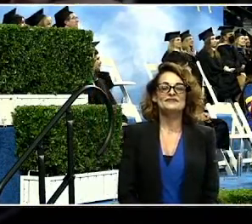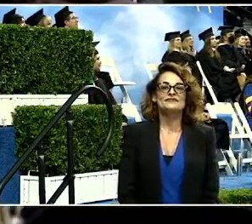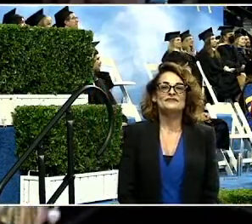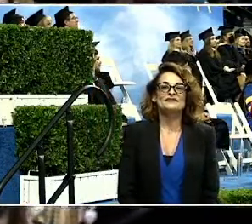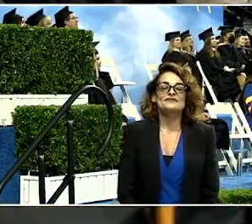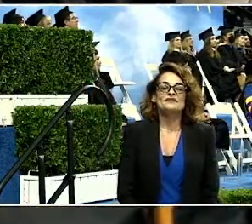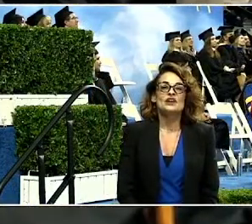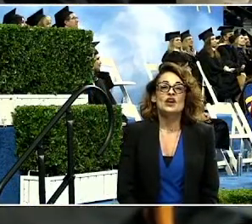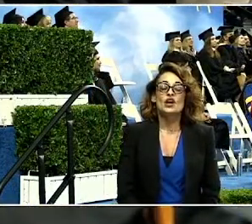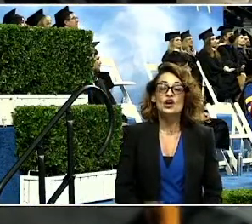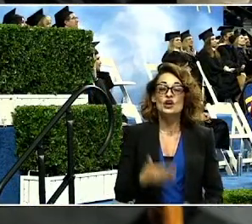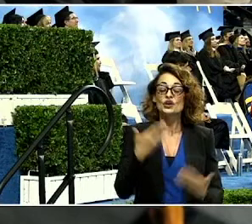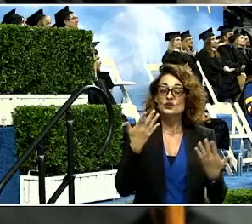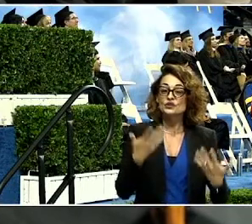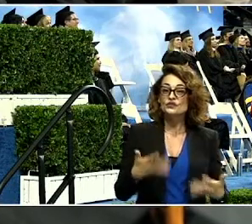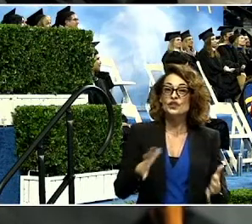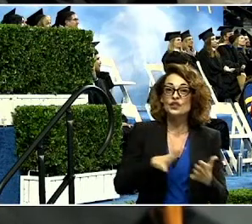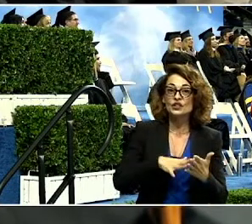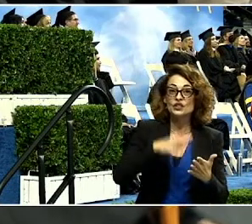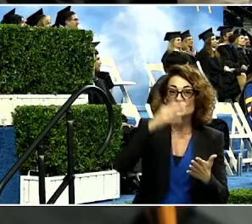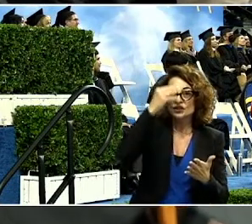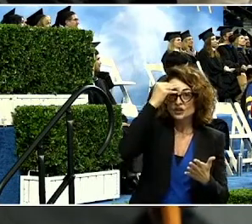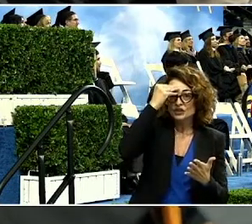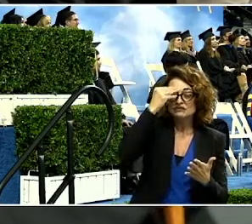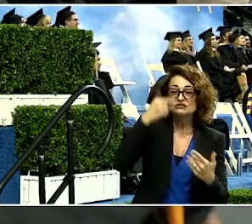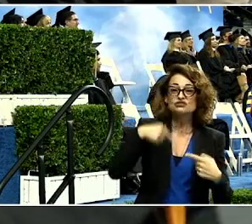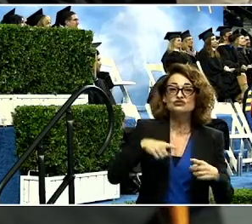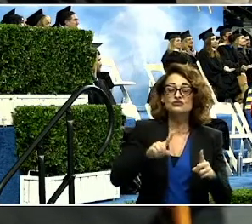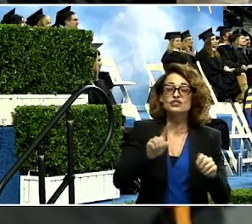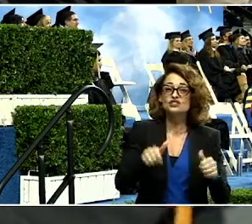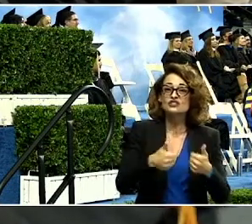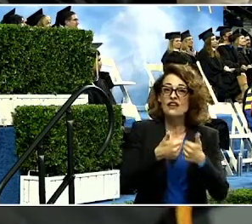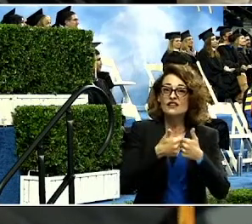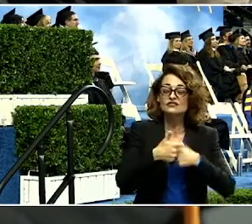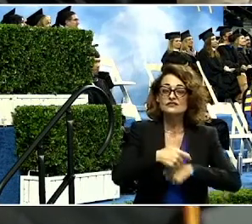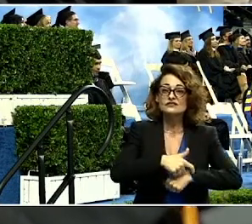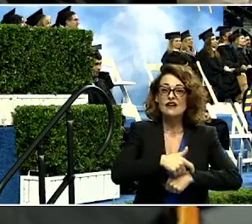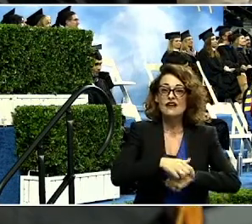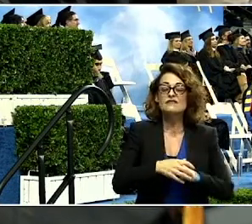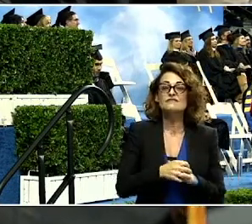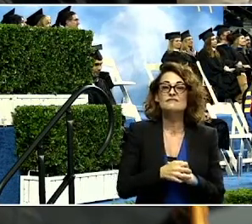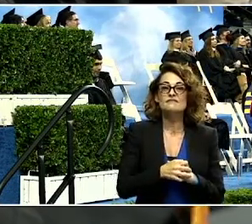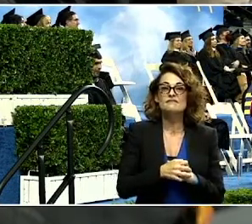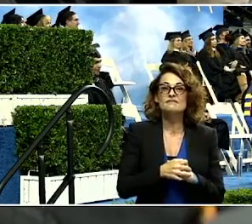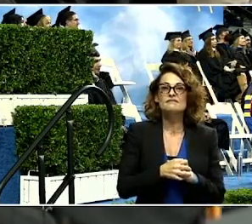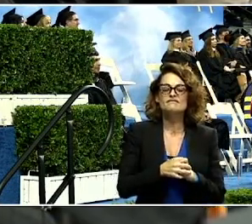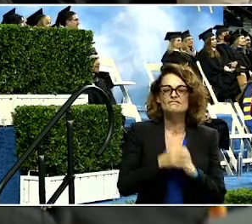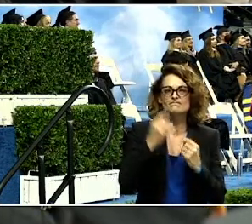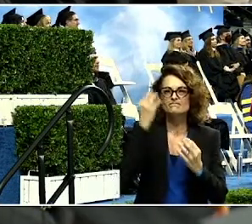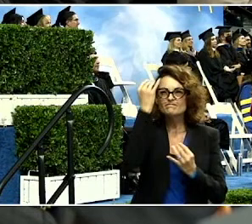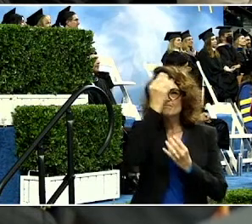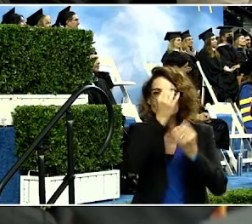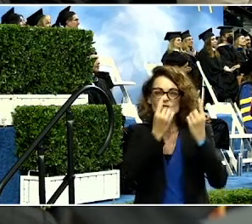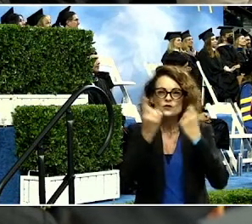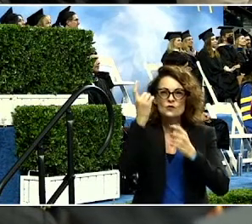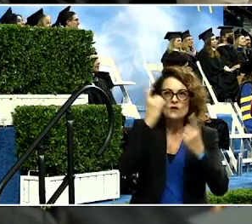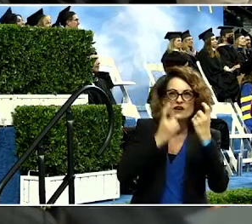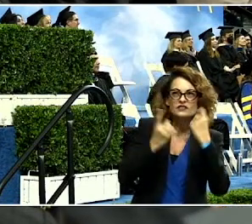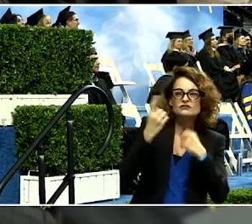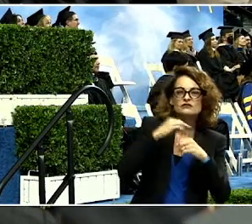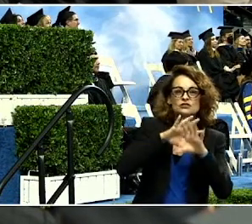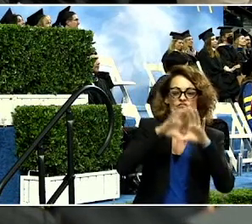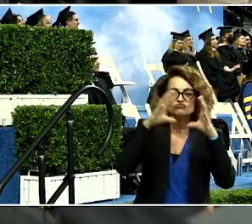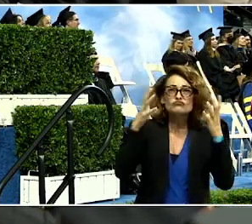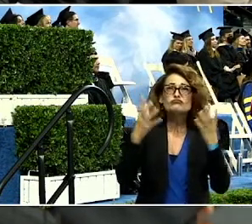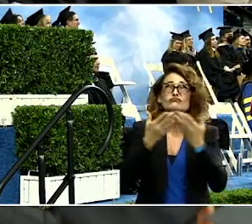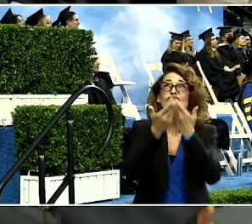You have learned about the great challenges of our time. Deep questions about the nature of our universe, about our